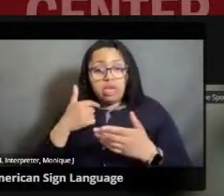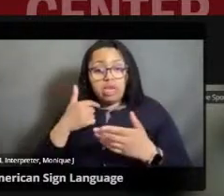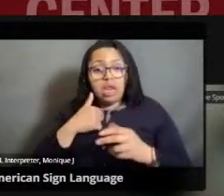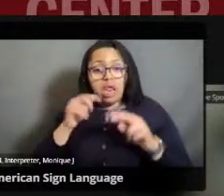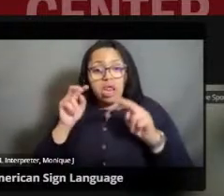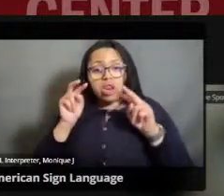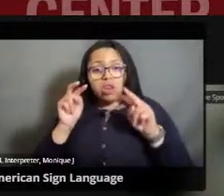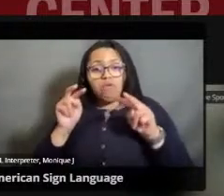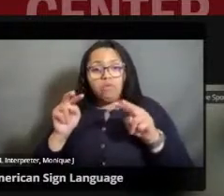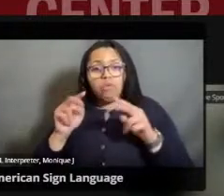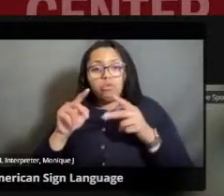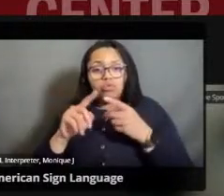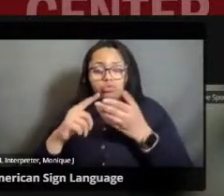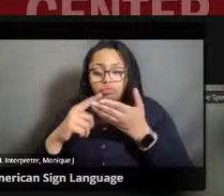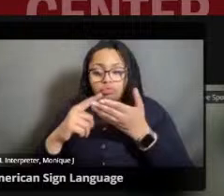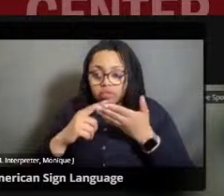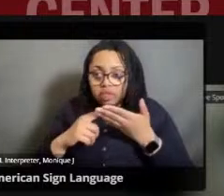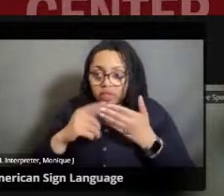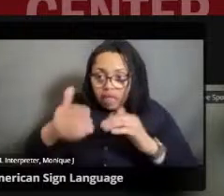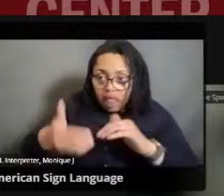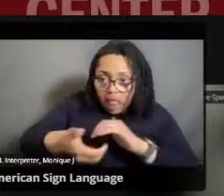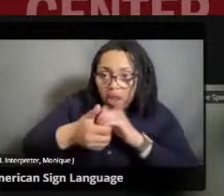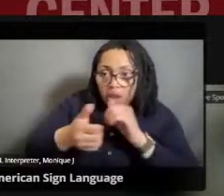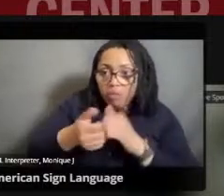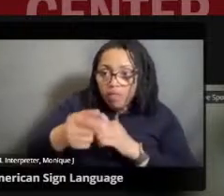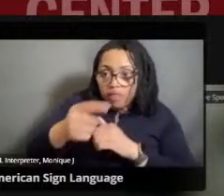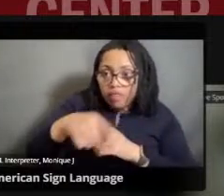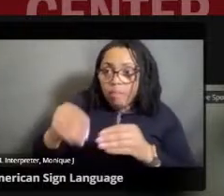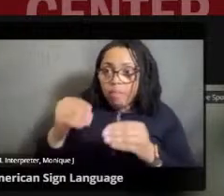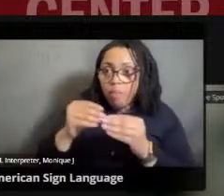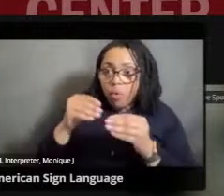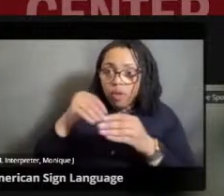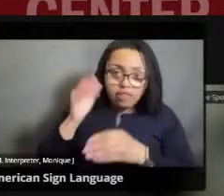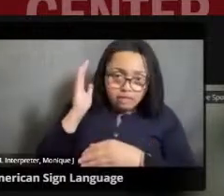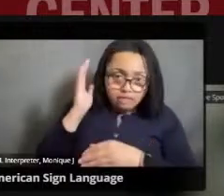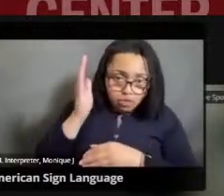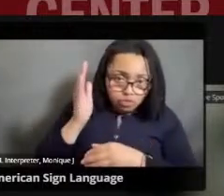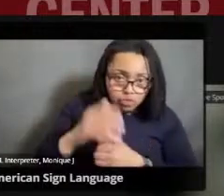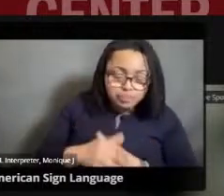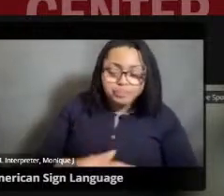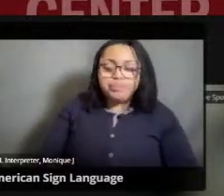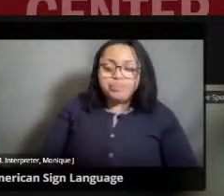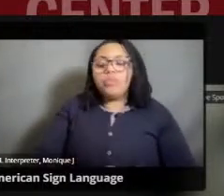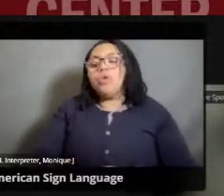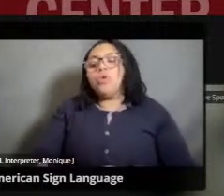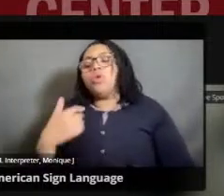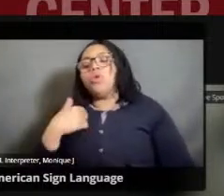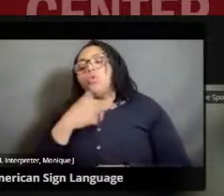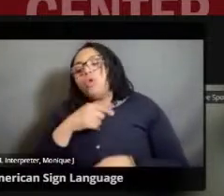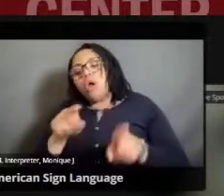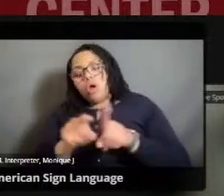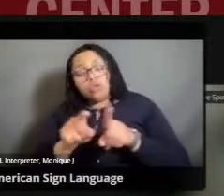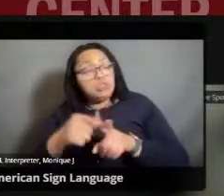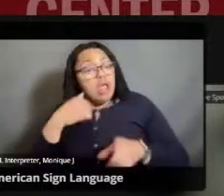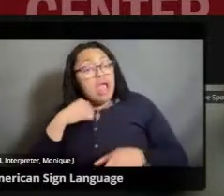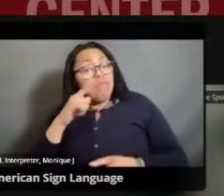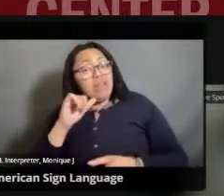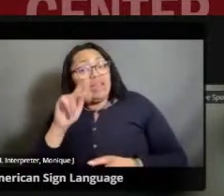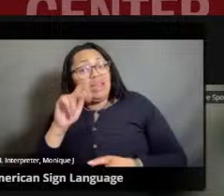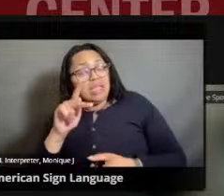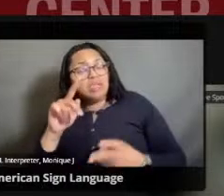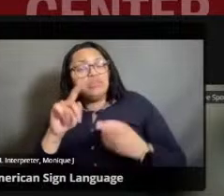forward to collaborating with them more in the future. We also have a link to sign up to join